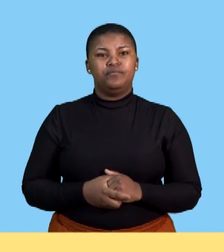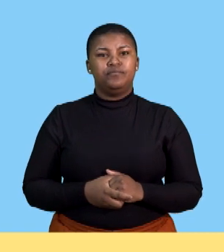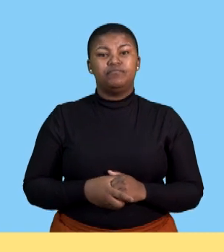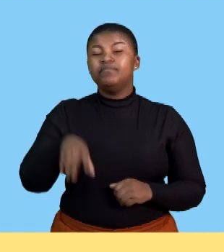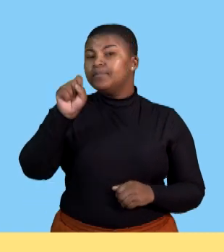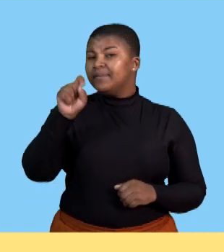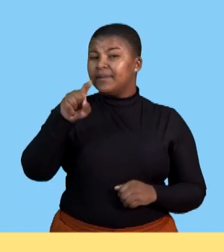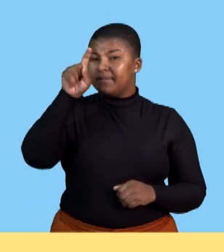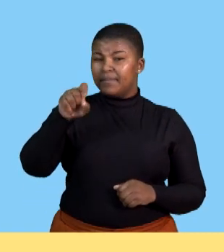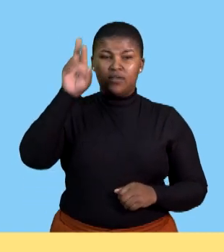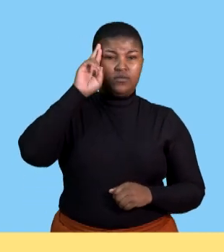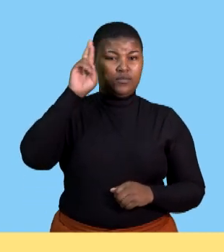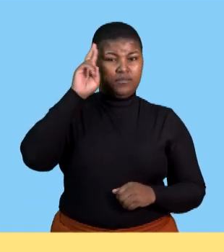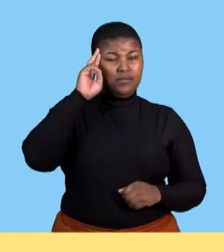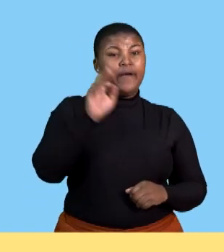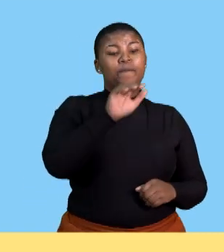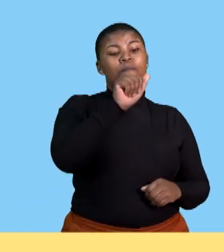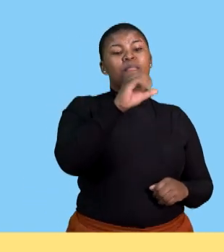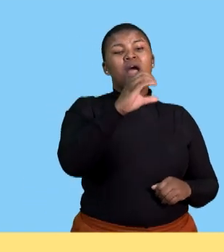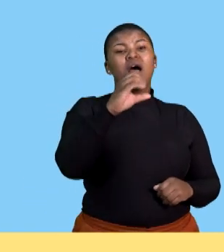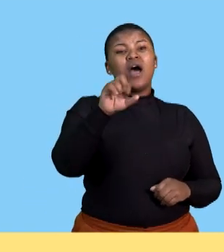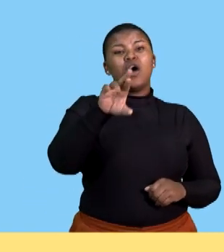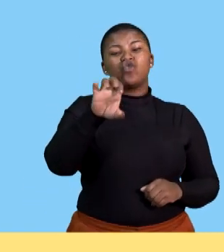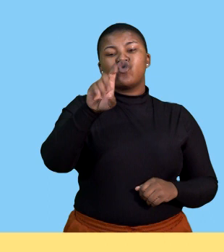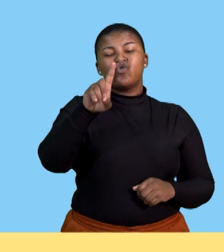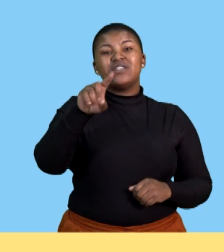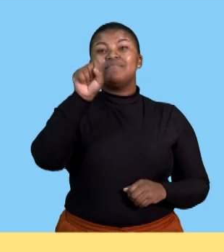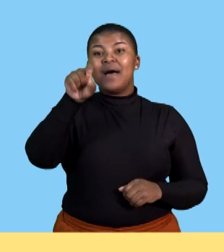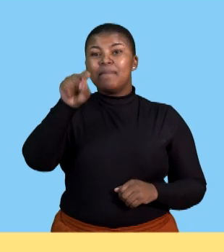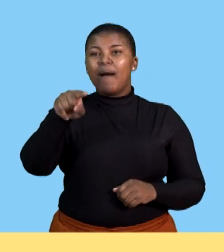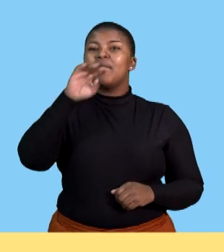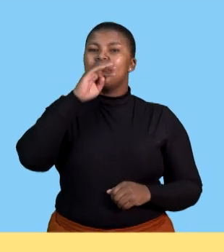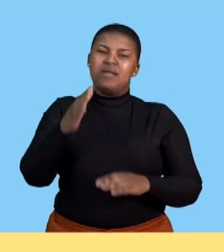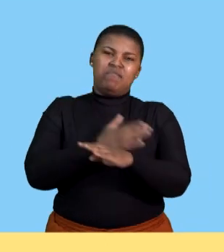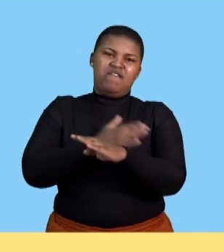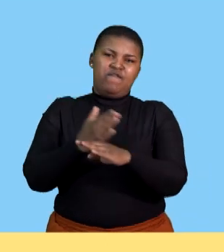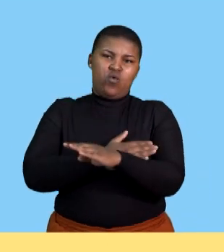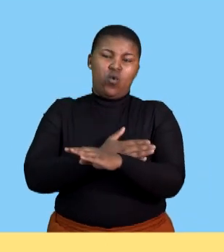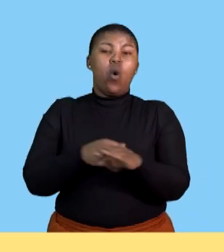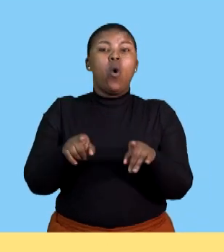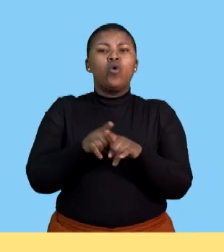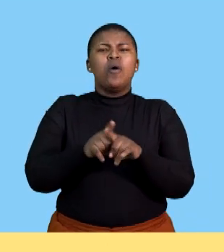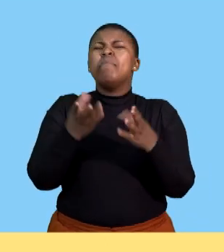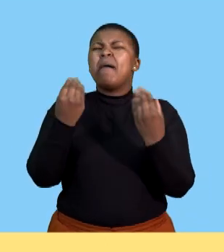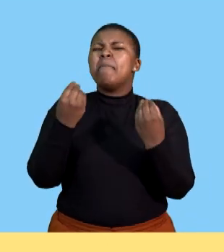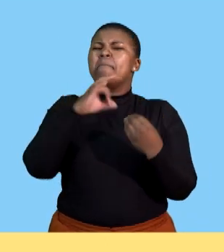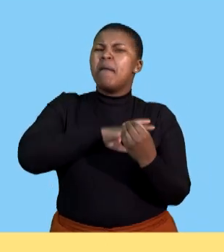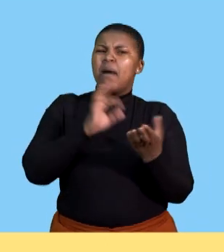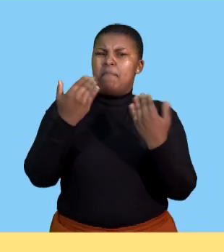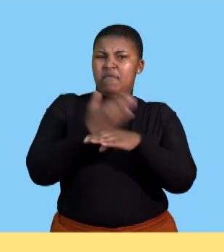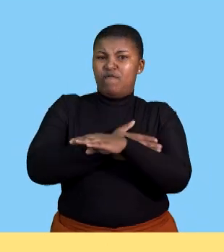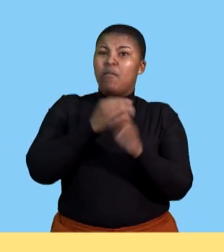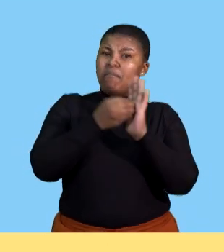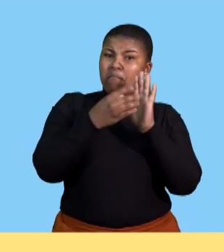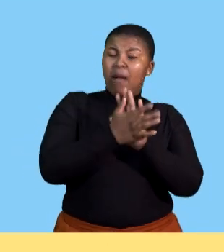You have to remember that accrued expenses and income received in advance are recorded under trade and other payables. Very